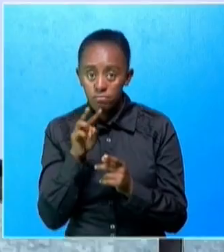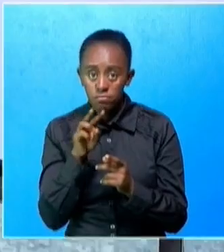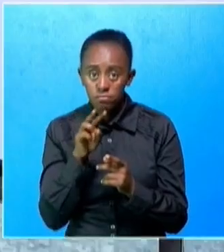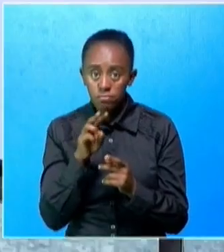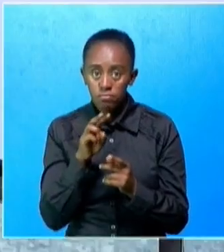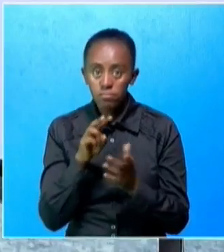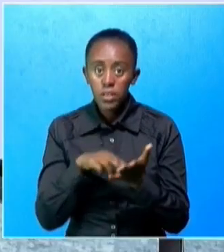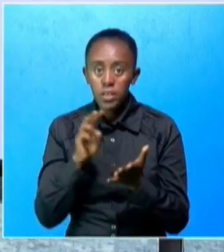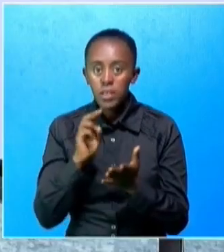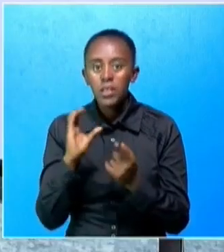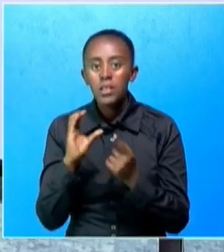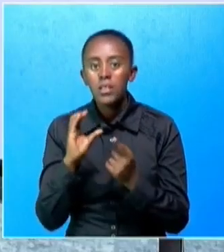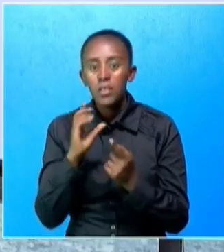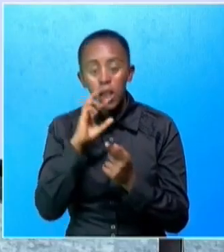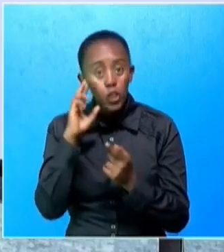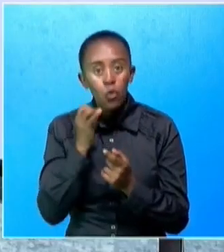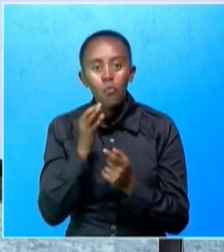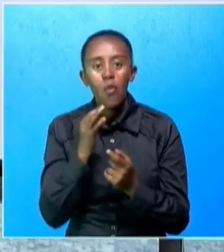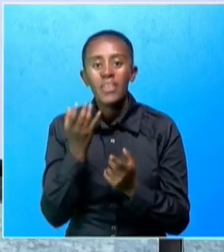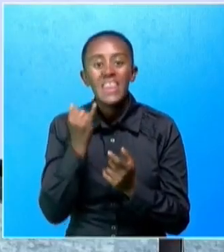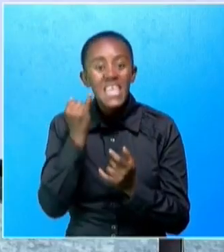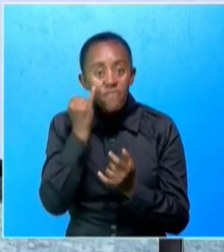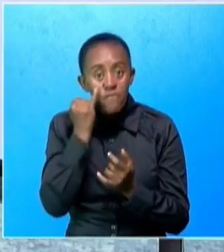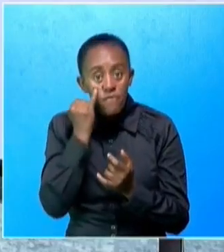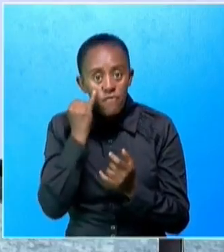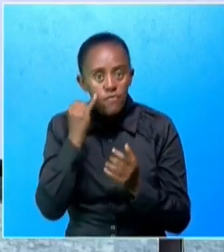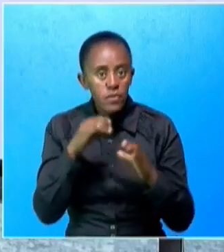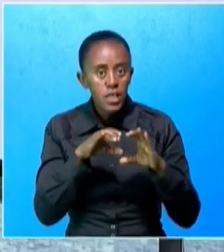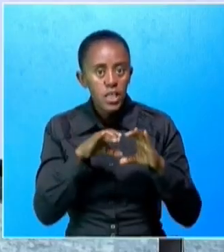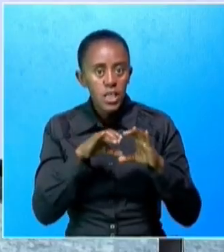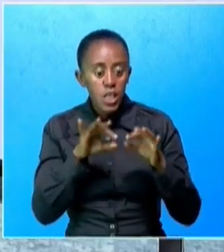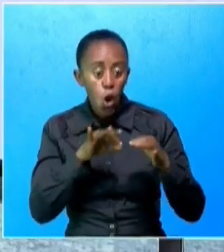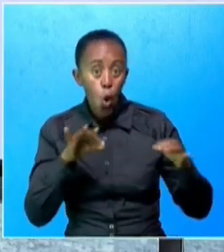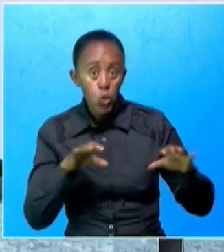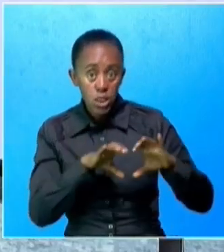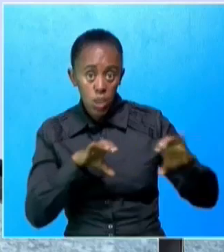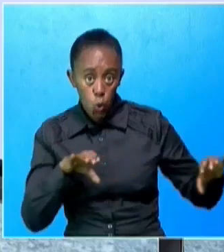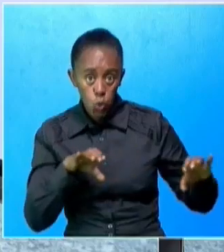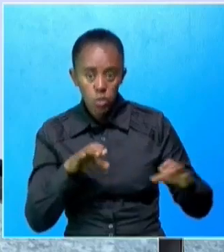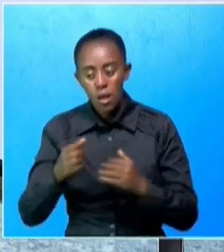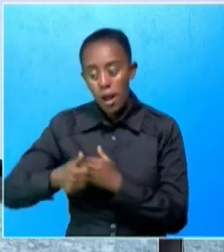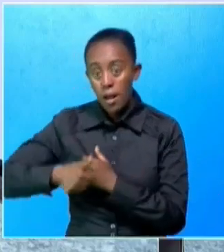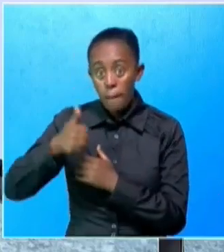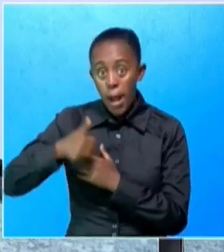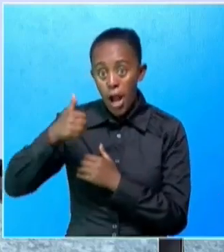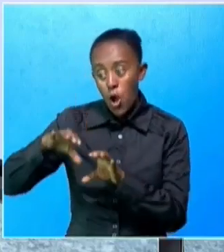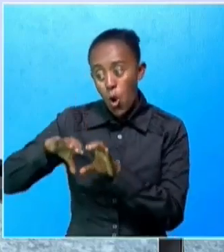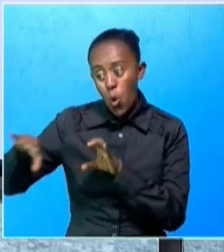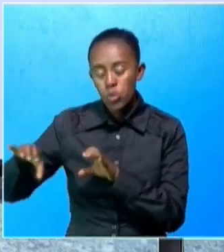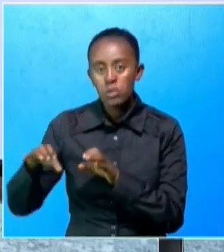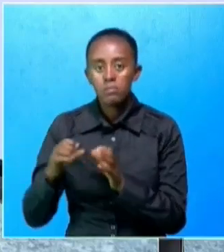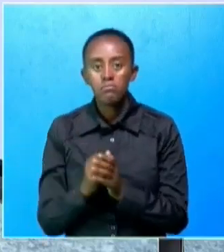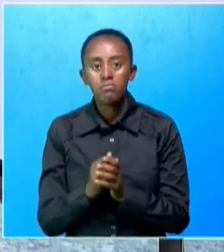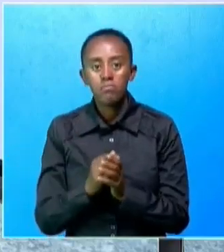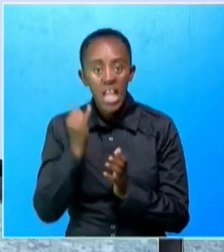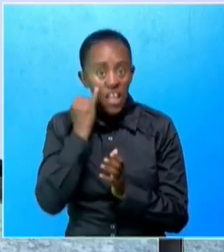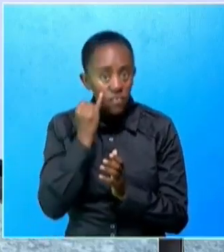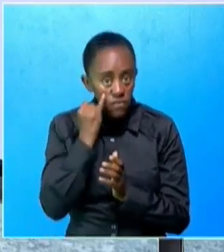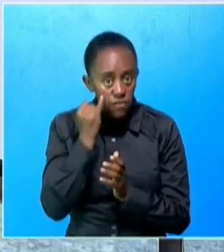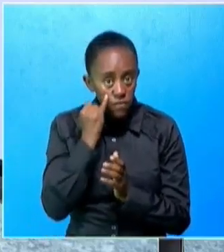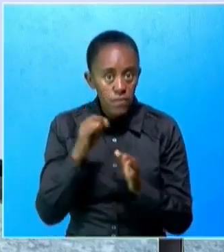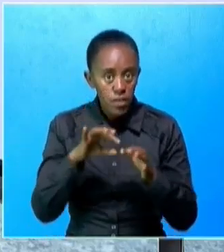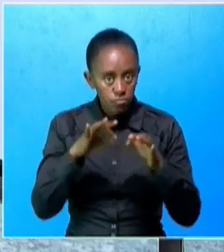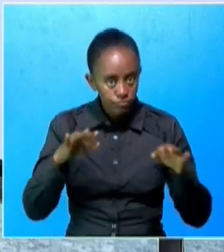stand for in the case of what? The if clause. Whereas when it comes in the main clause part, is right? The main clause part means, all right,